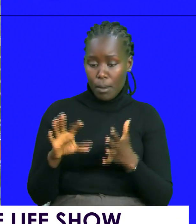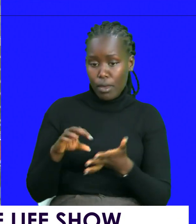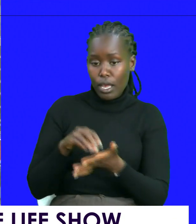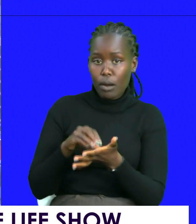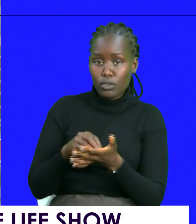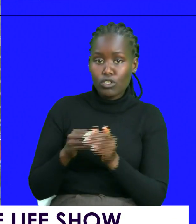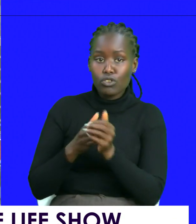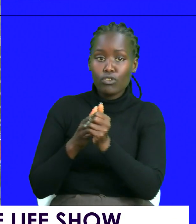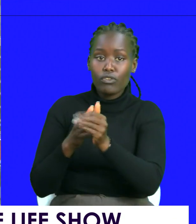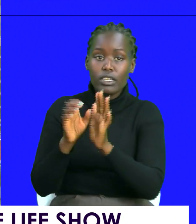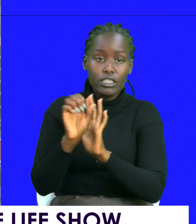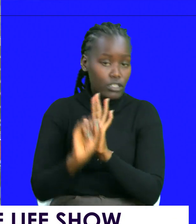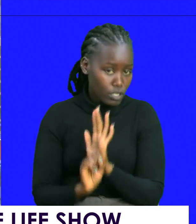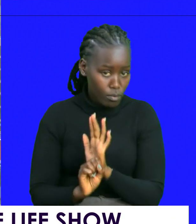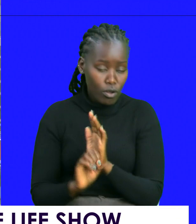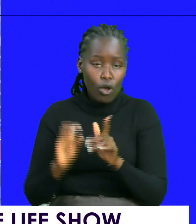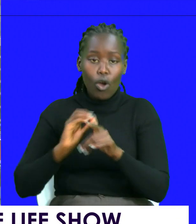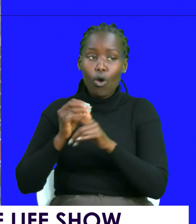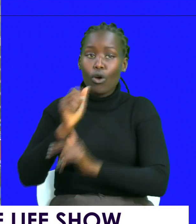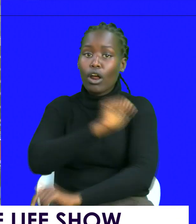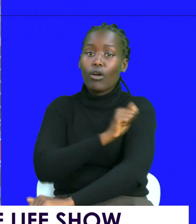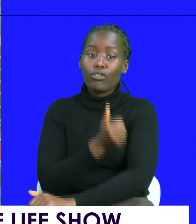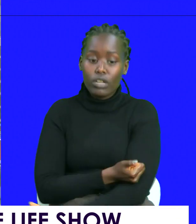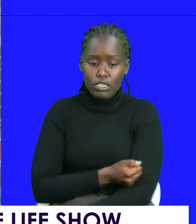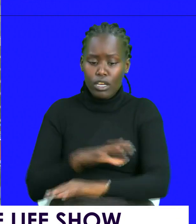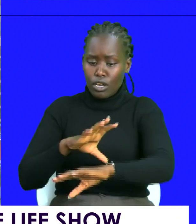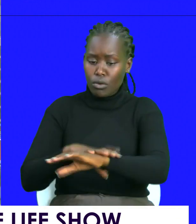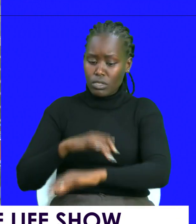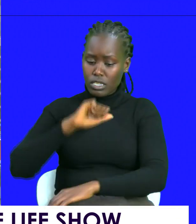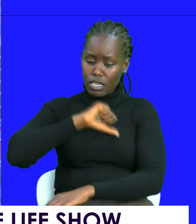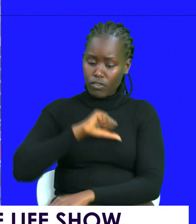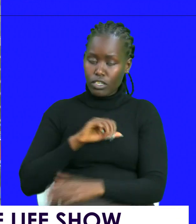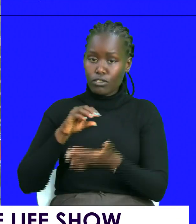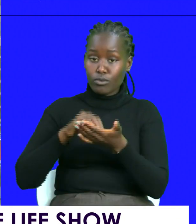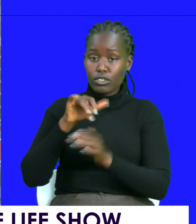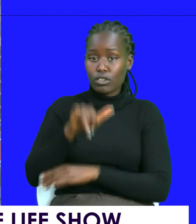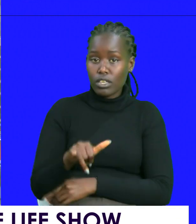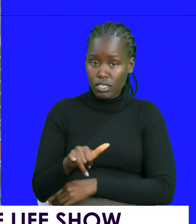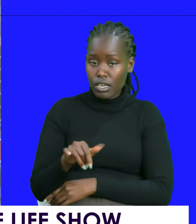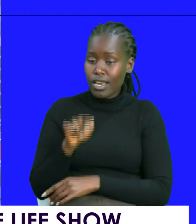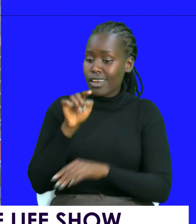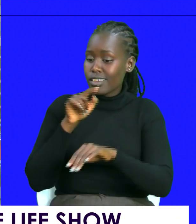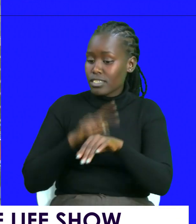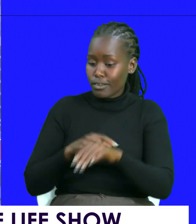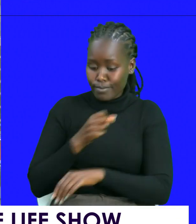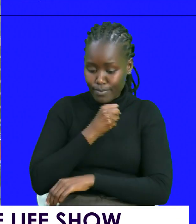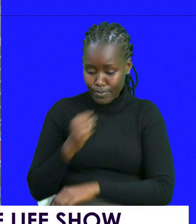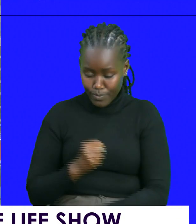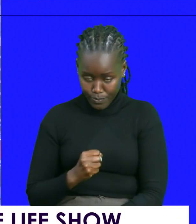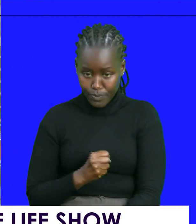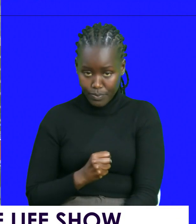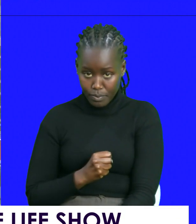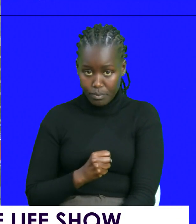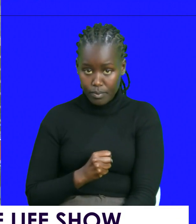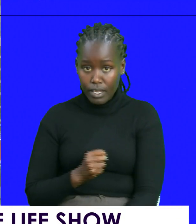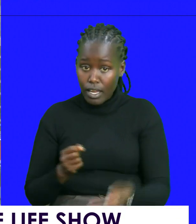or in a position of authority, do you take advantage of that position? When you're old, it will still, and